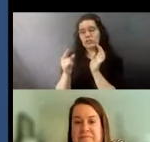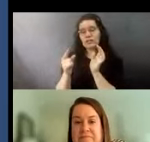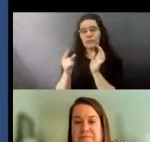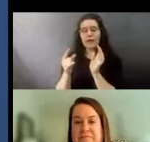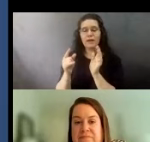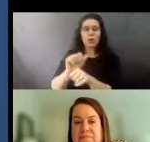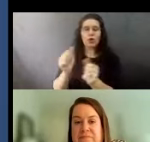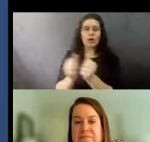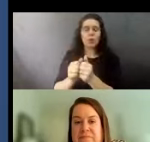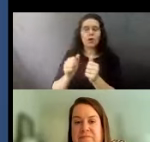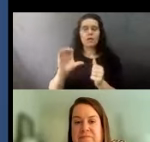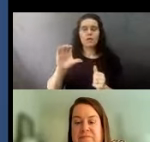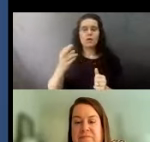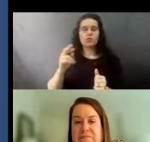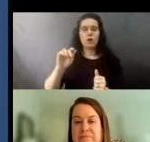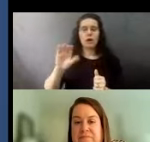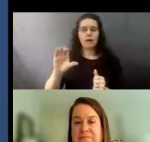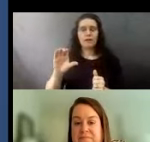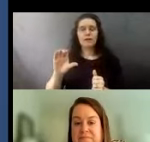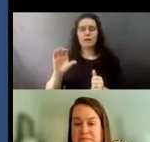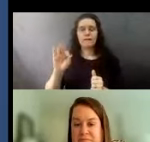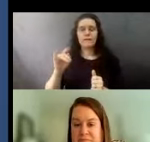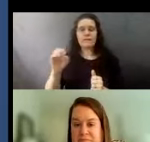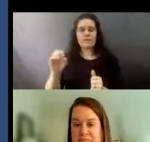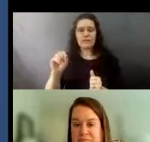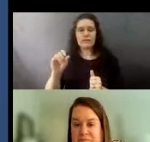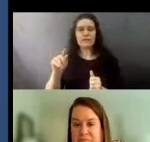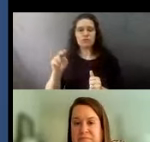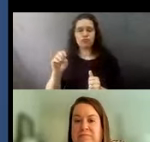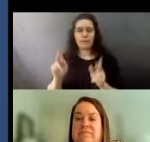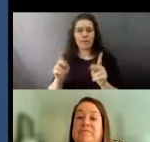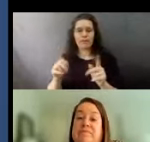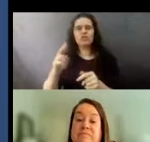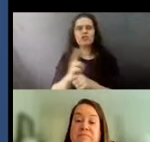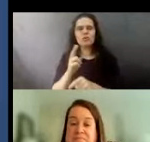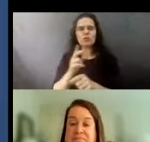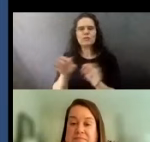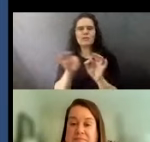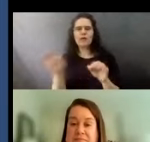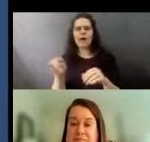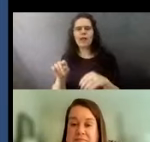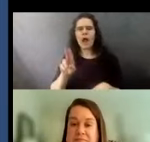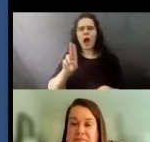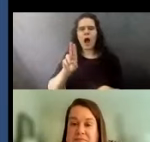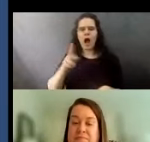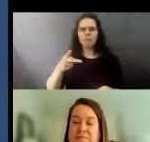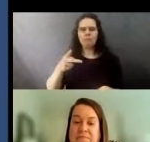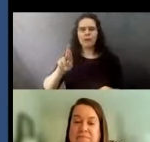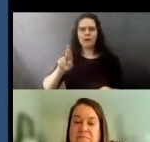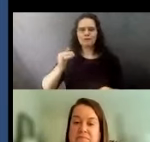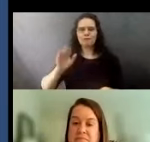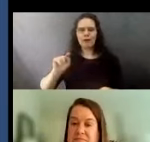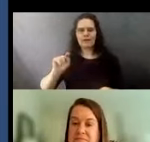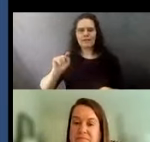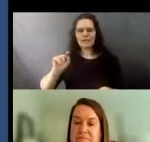called an hours of upright activity index, where she just asks patients how many hours in a given day are they able to be standing